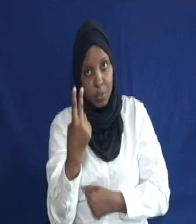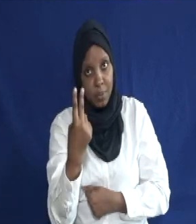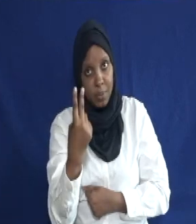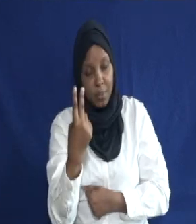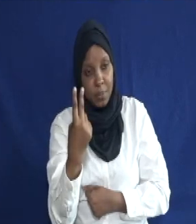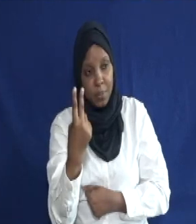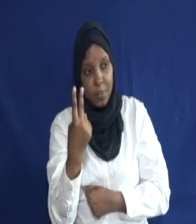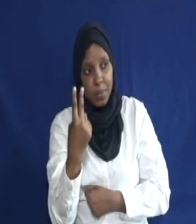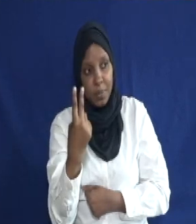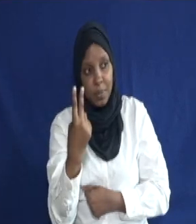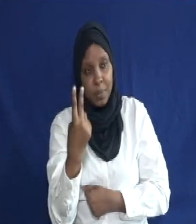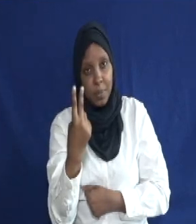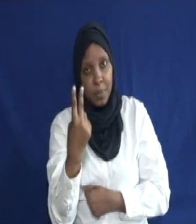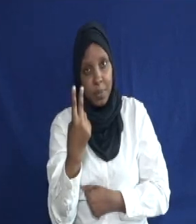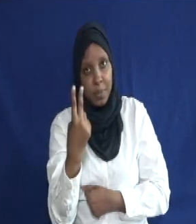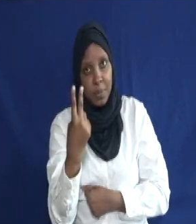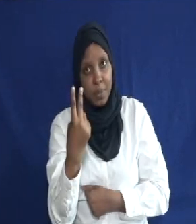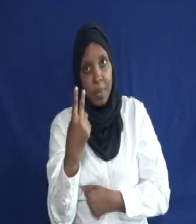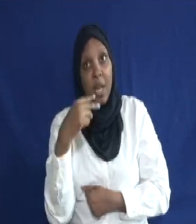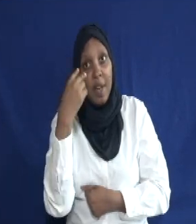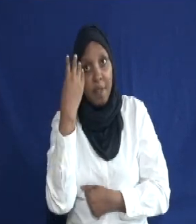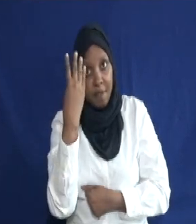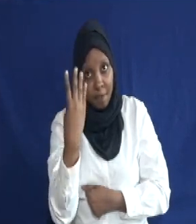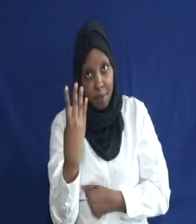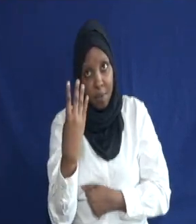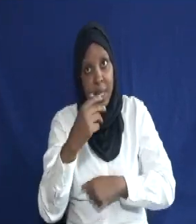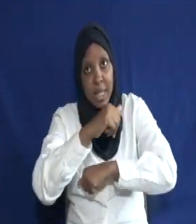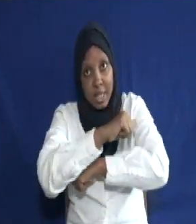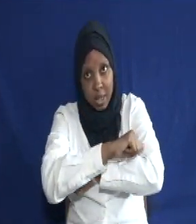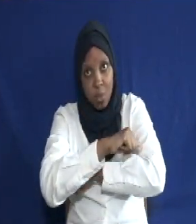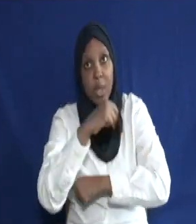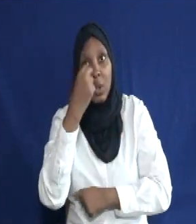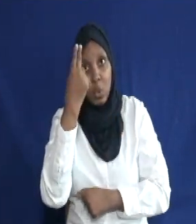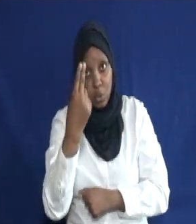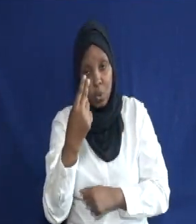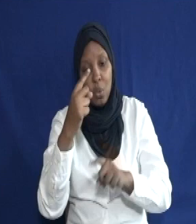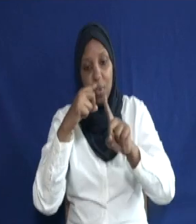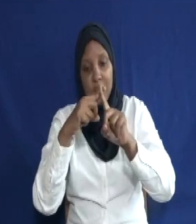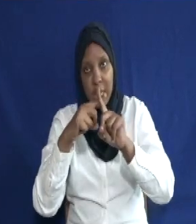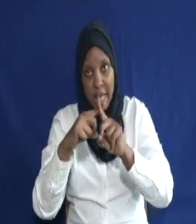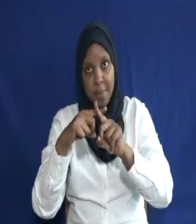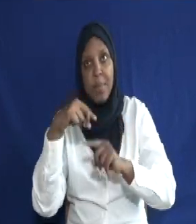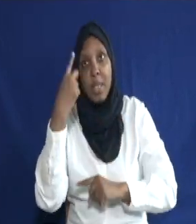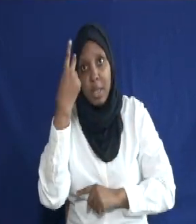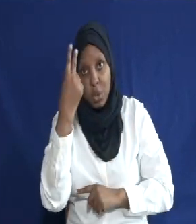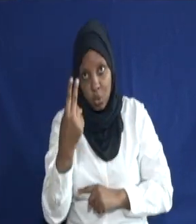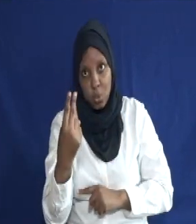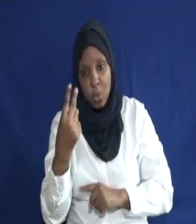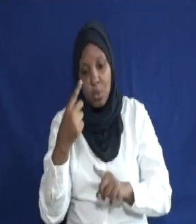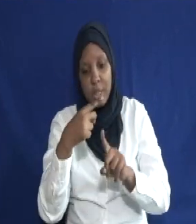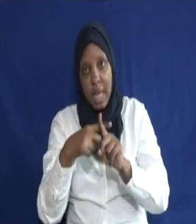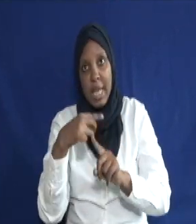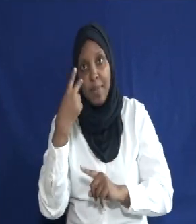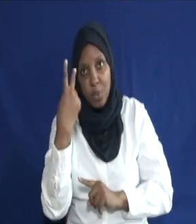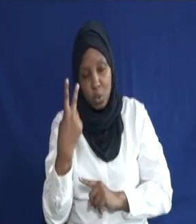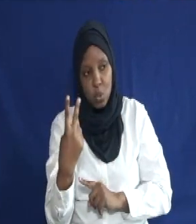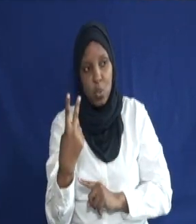2. This is equal to 2 squared.